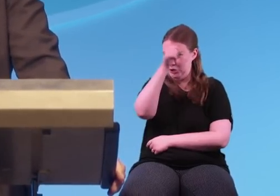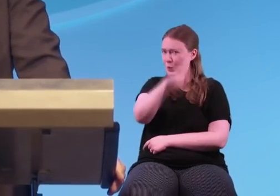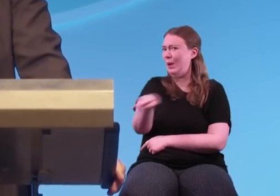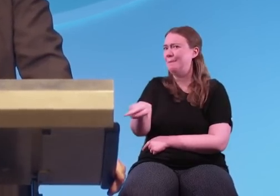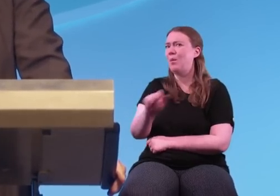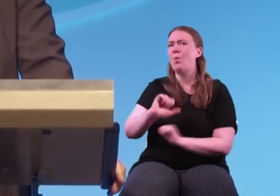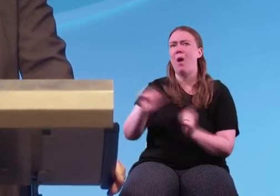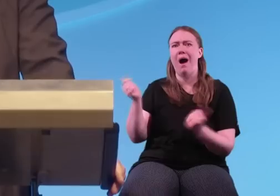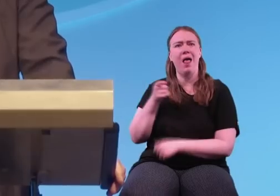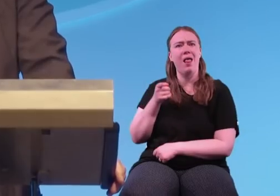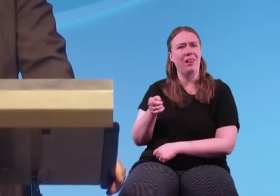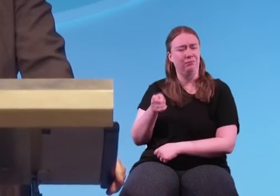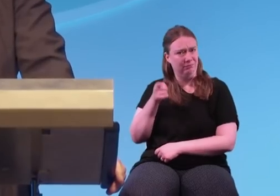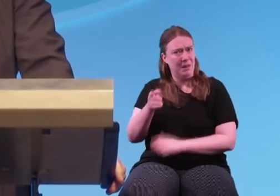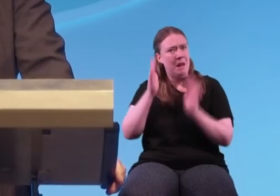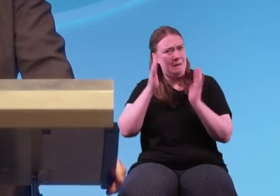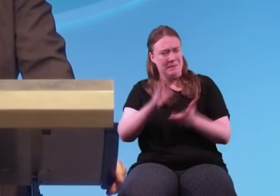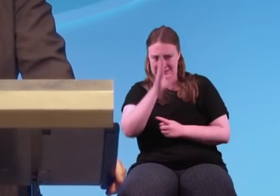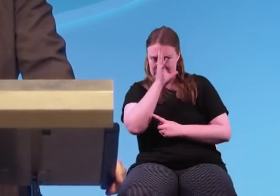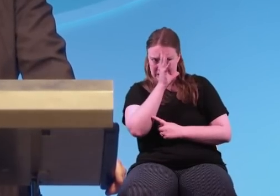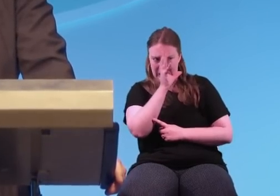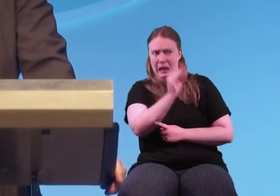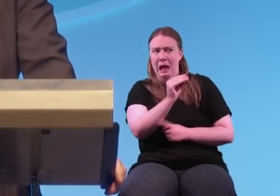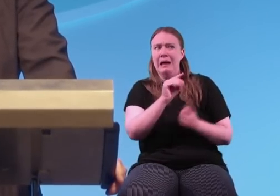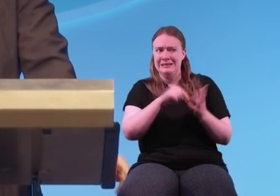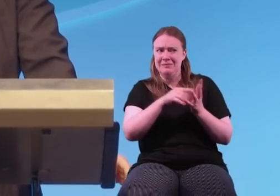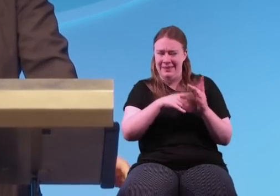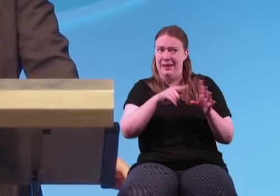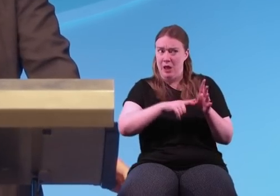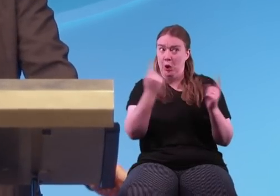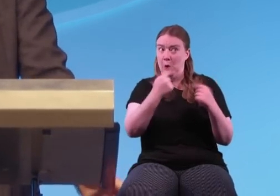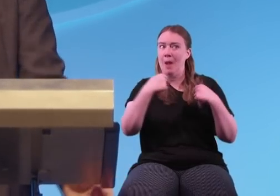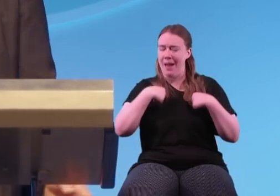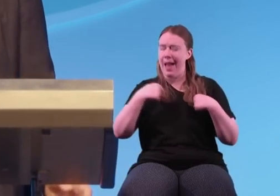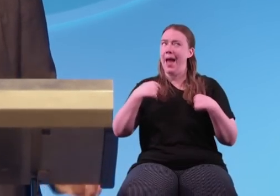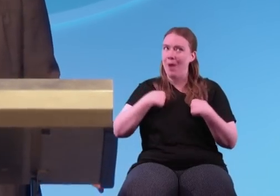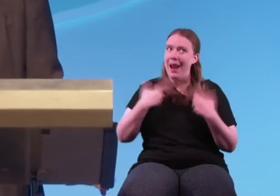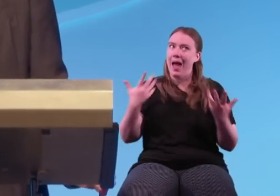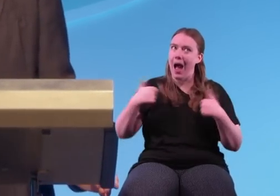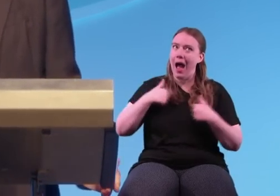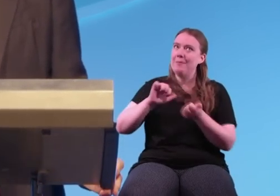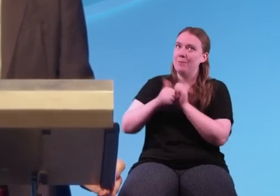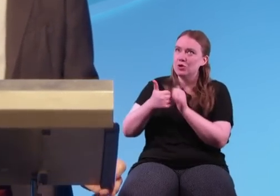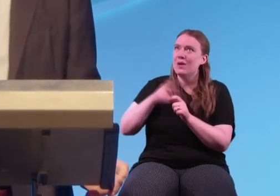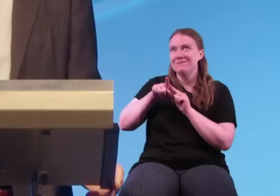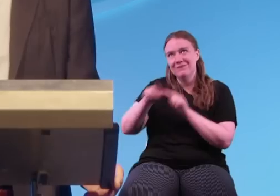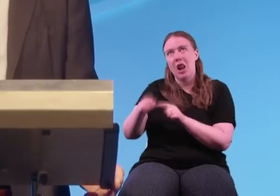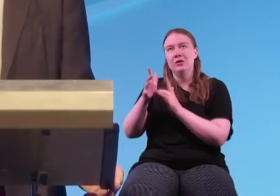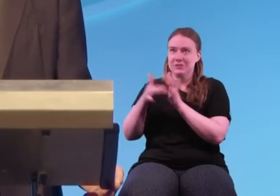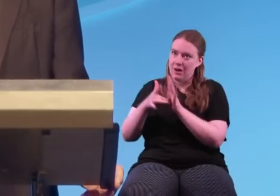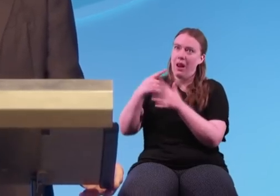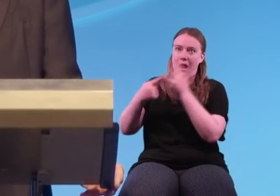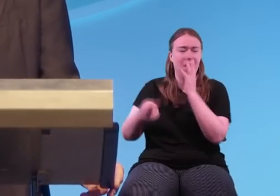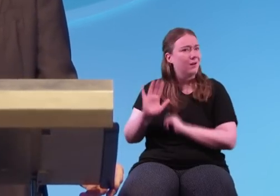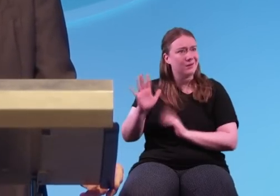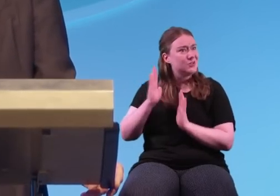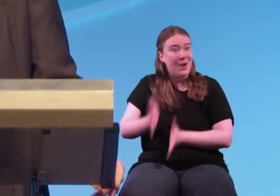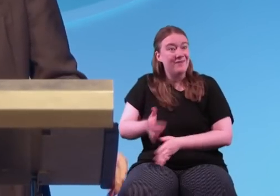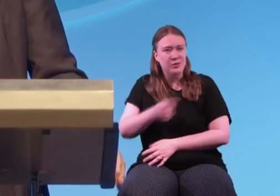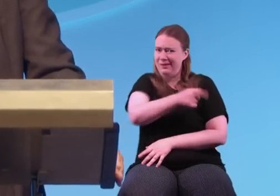doesn't need to inform Timothy of his apostleship. But this letter, although it was addressed to an individual,